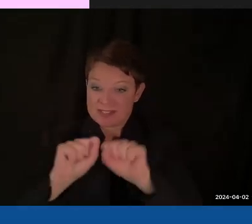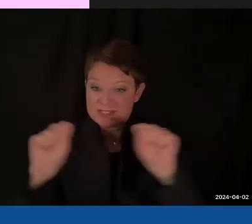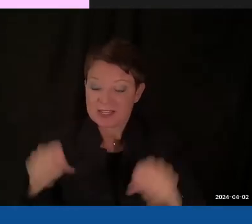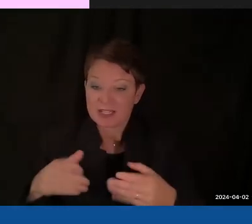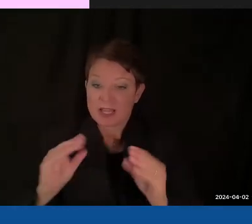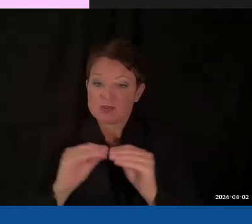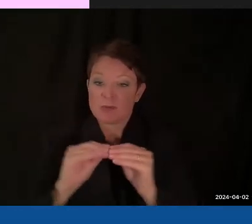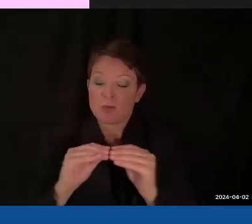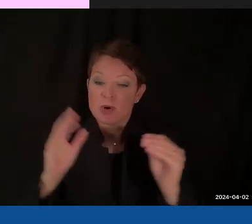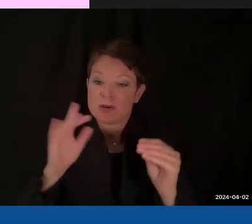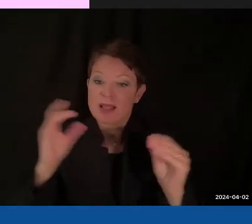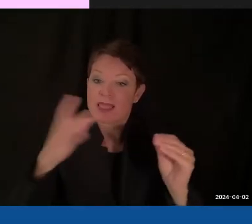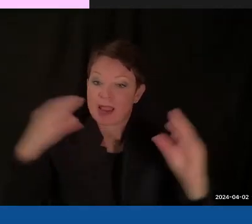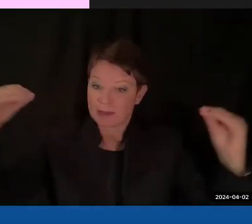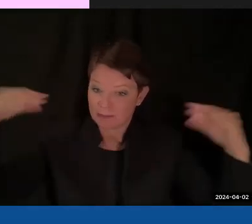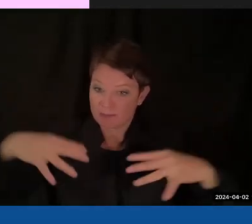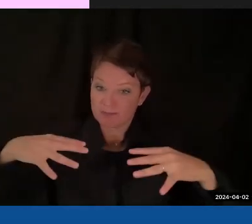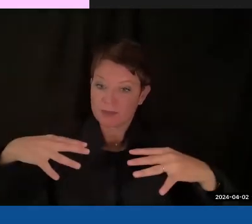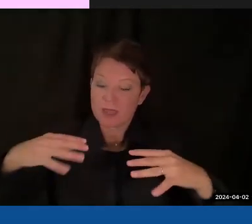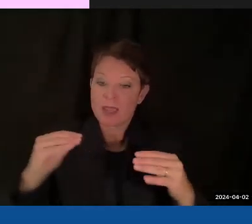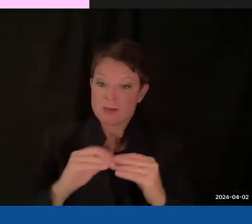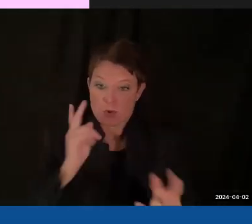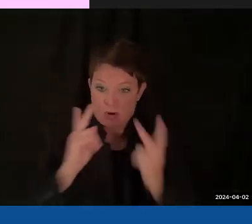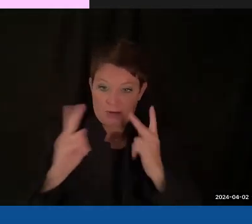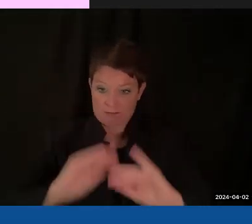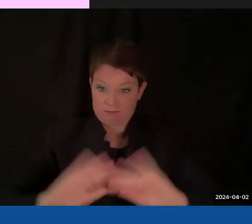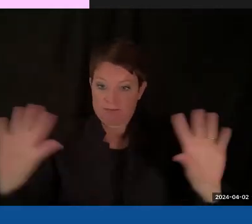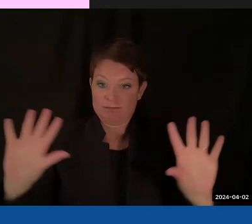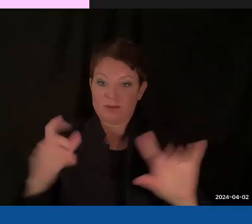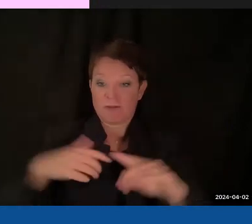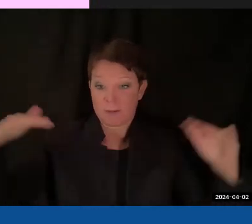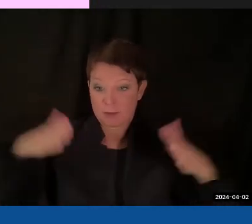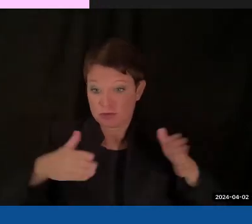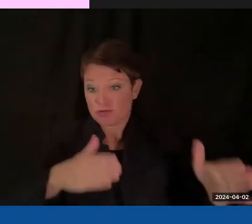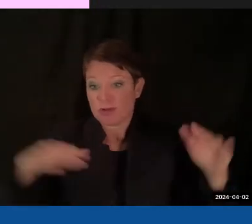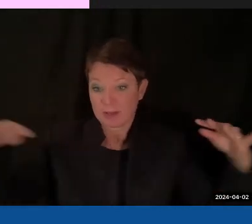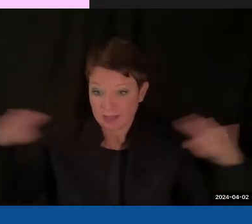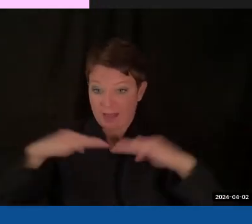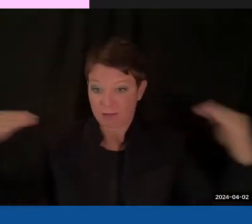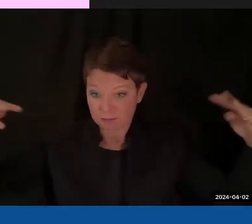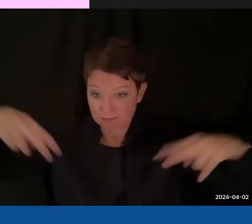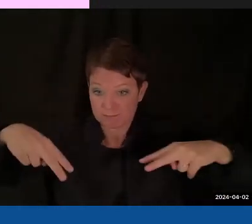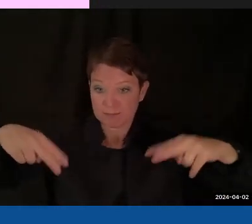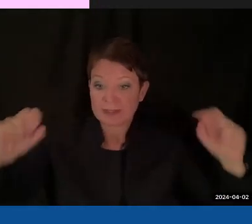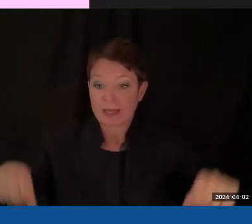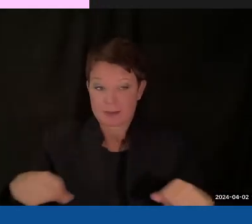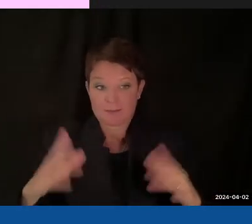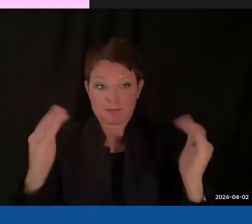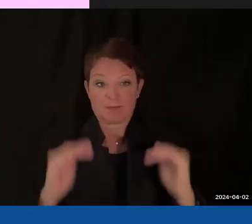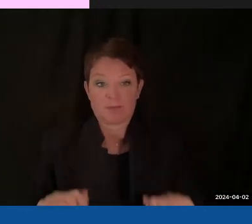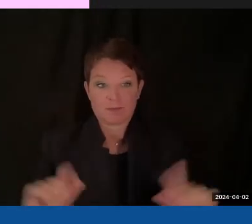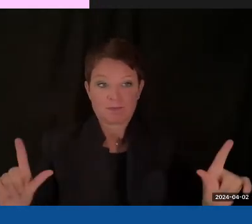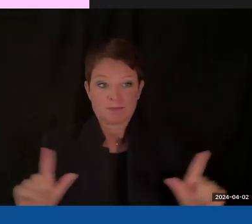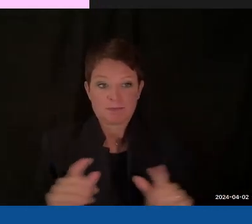allowing for more daylighting and greater visibility from streets. Next slide.